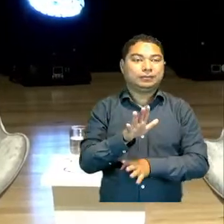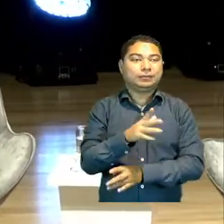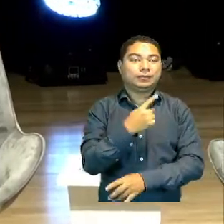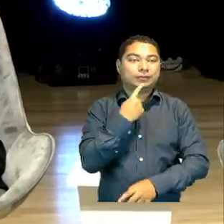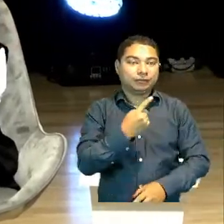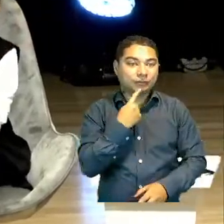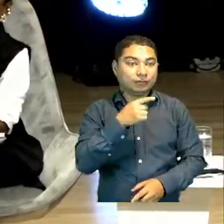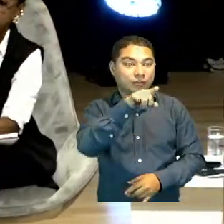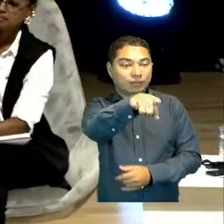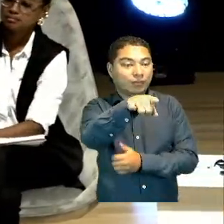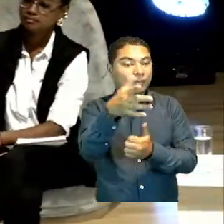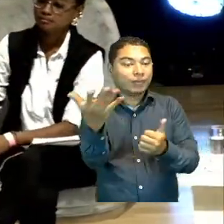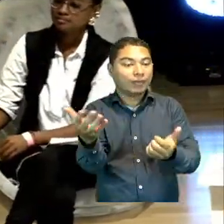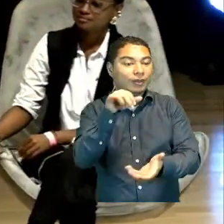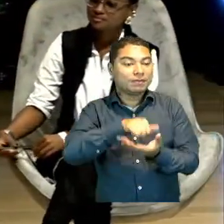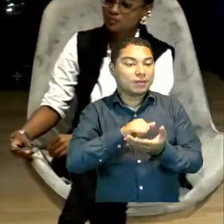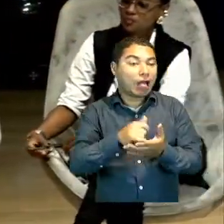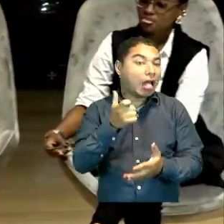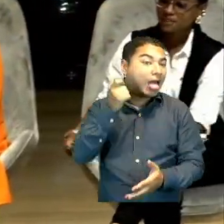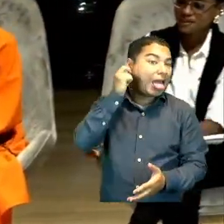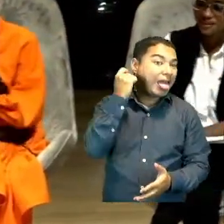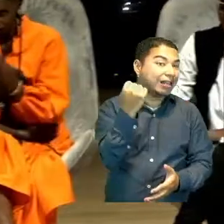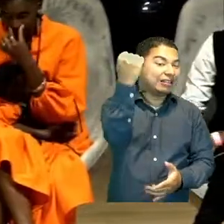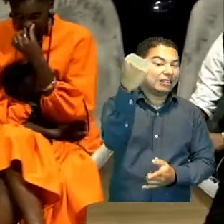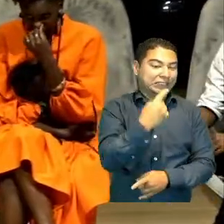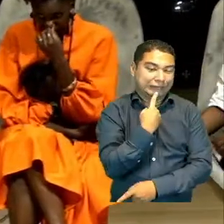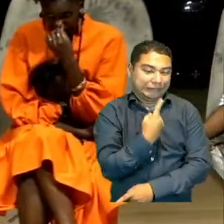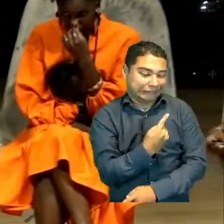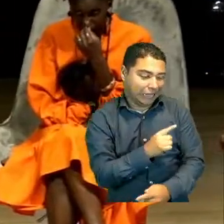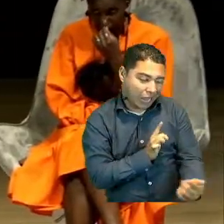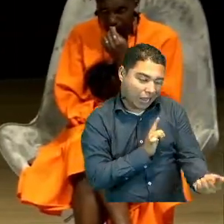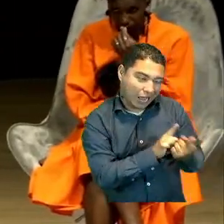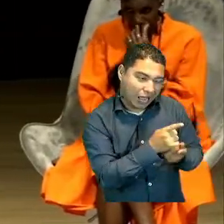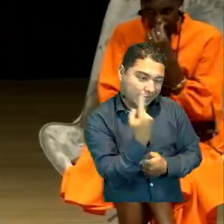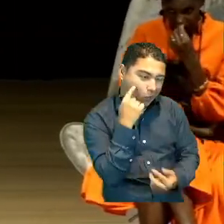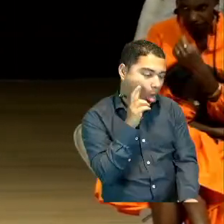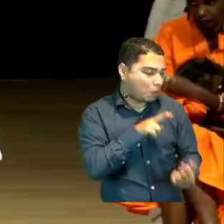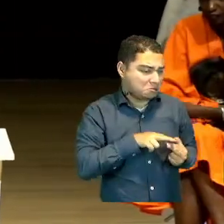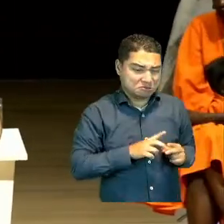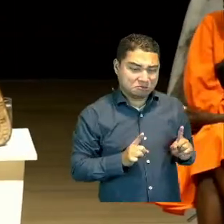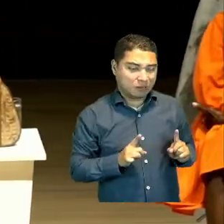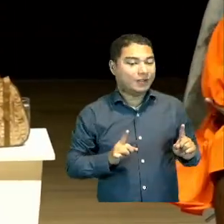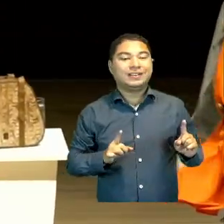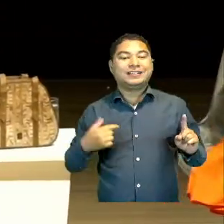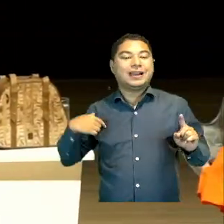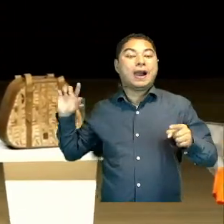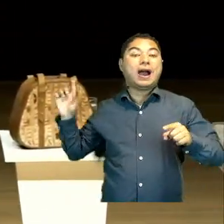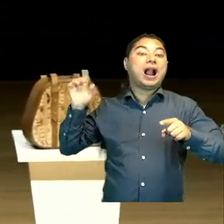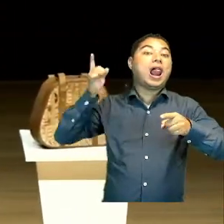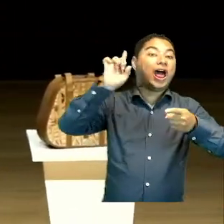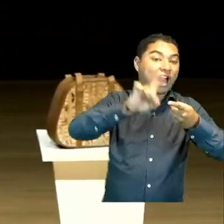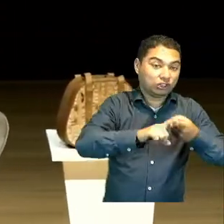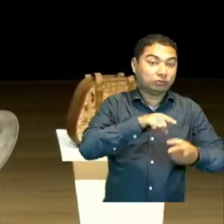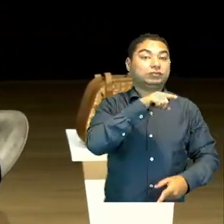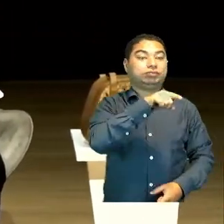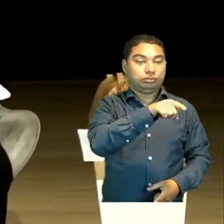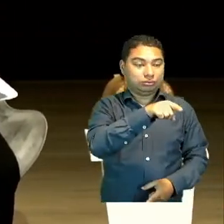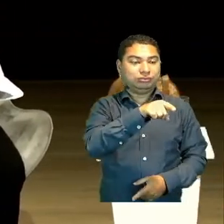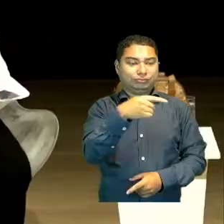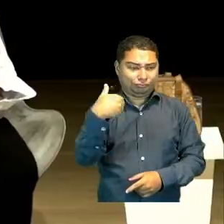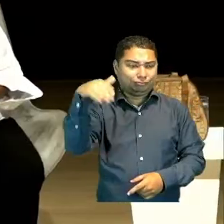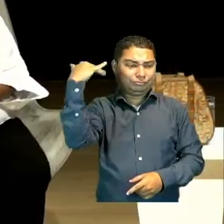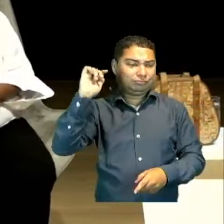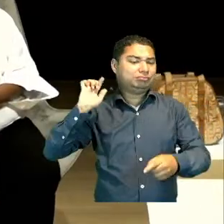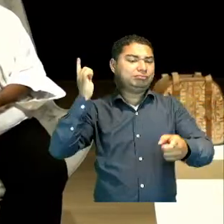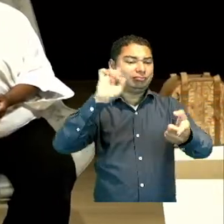together around the world, my dear Vice President, I'm not going to say how long I've known you either, but it has been for many